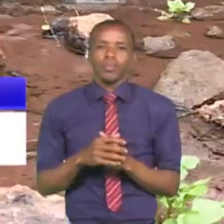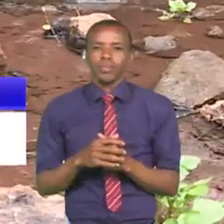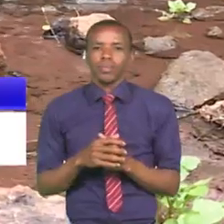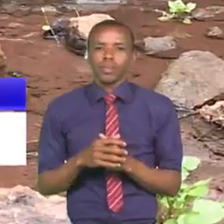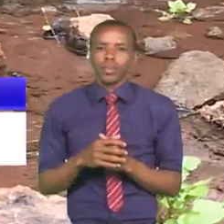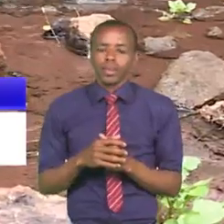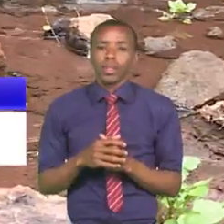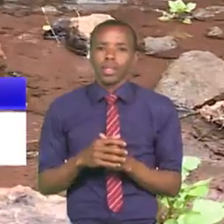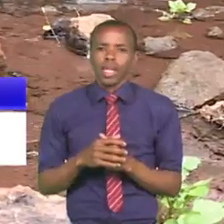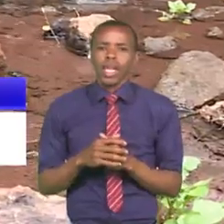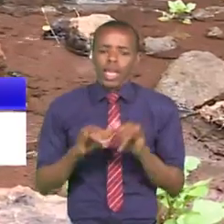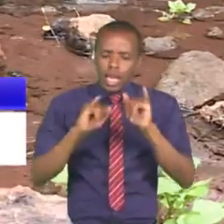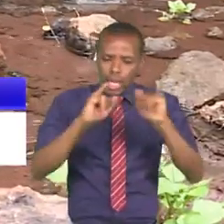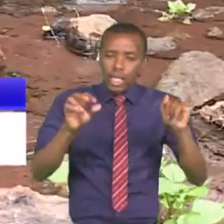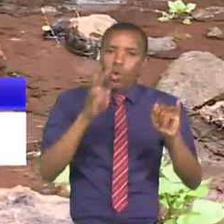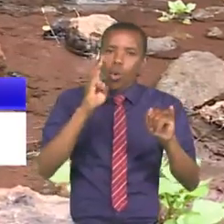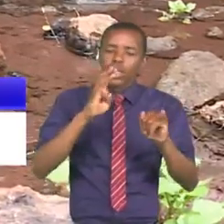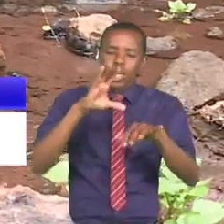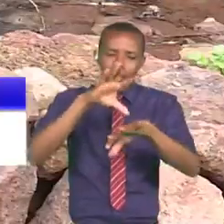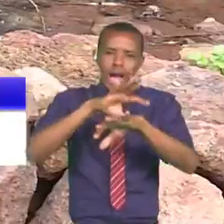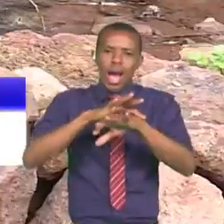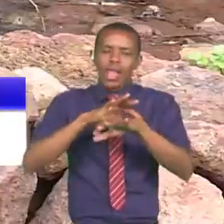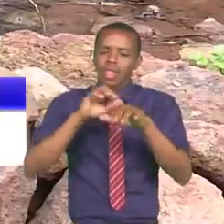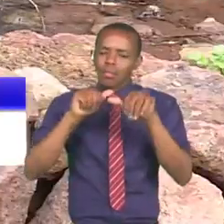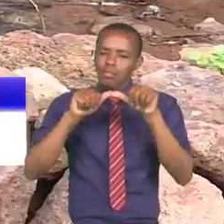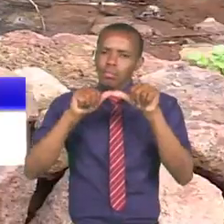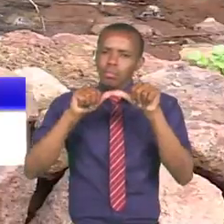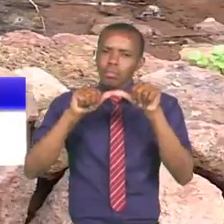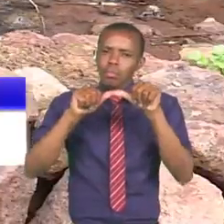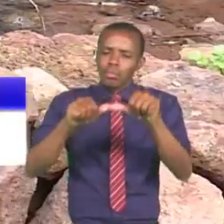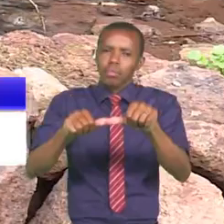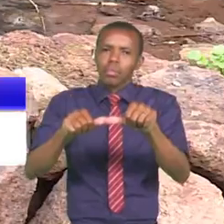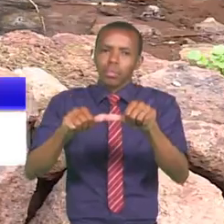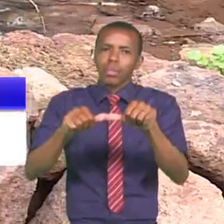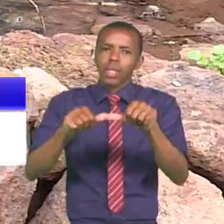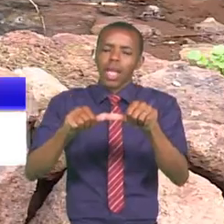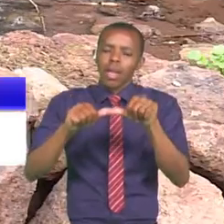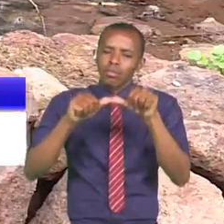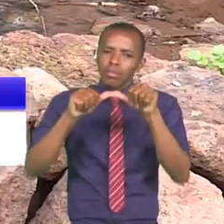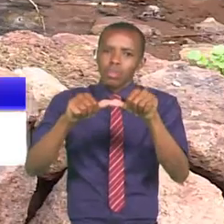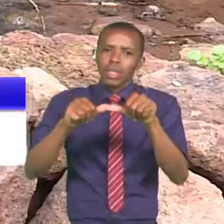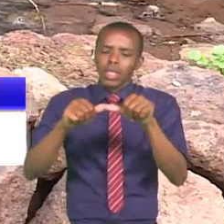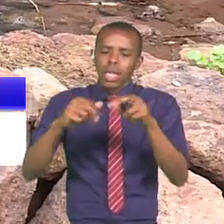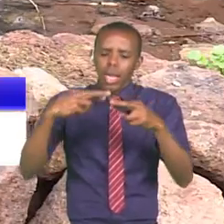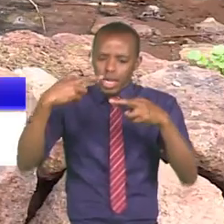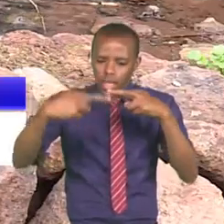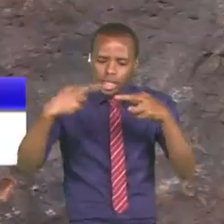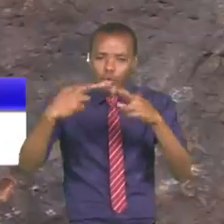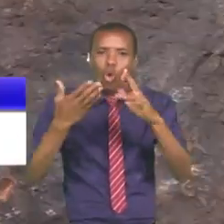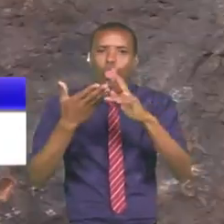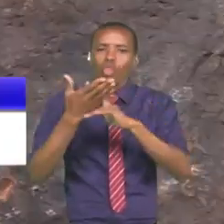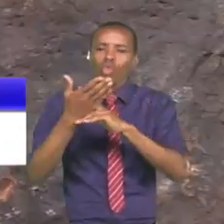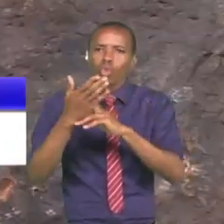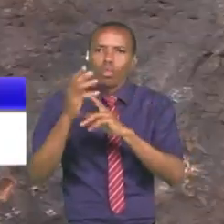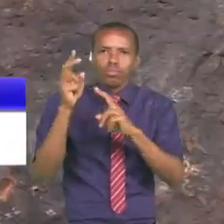While the amount of fresh water on the planet has remained fairly constant over time, continually recycled through the atmosphere